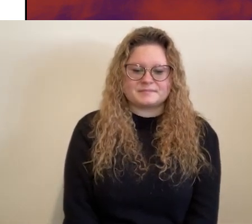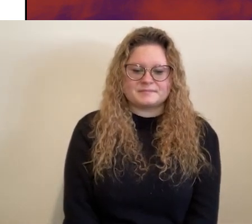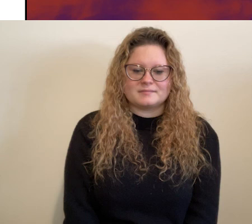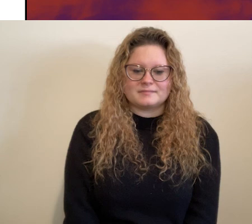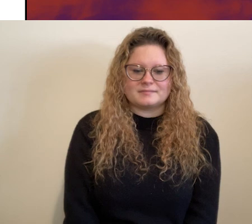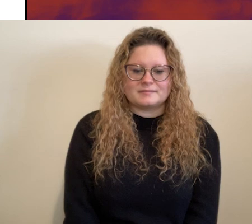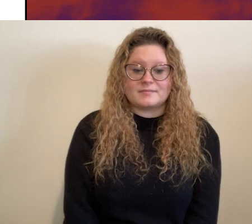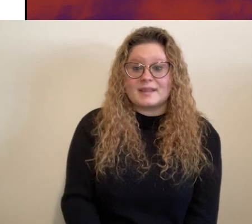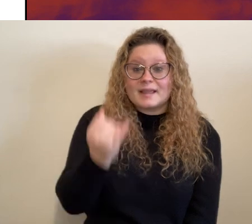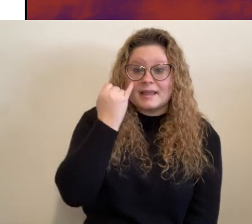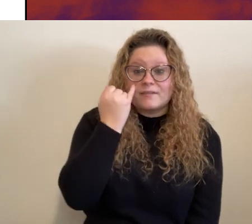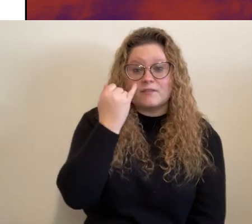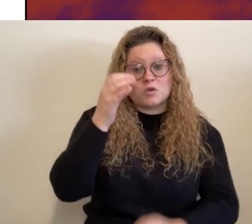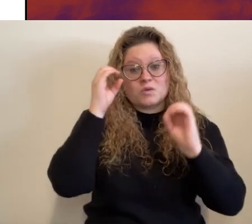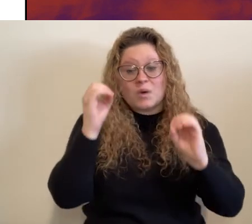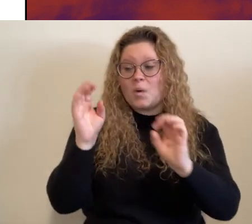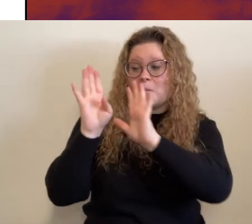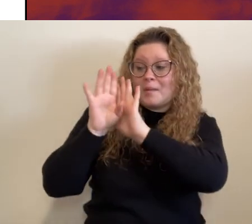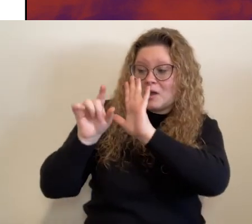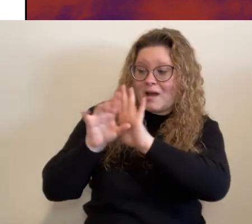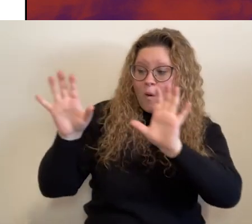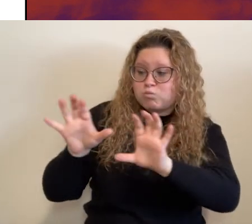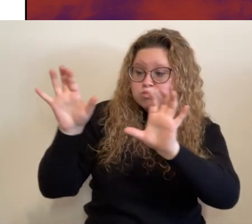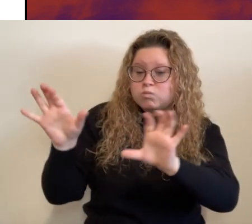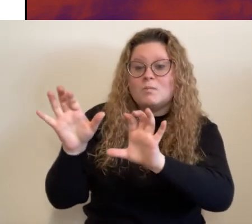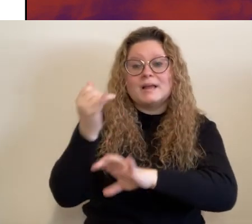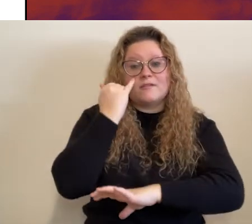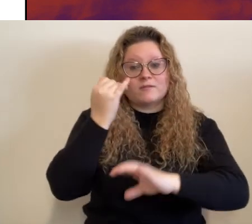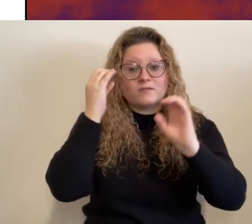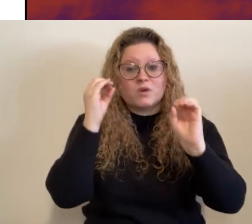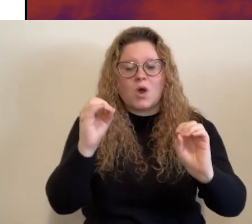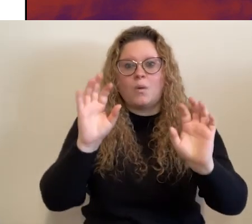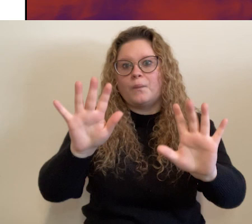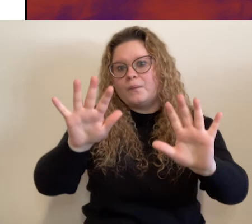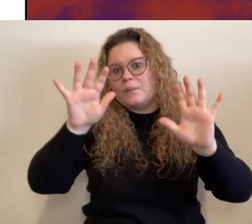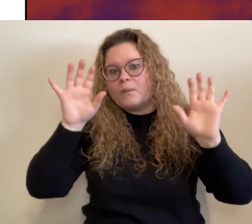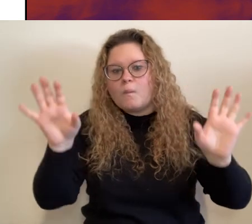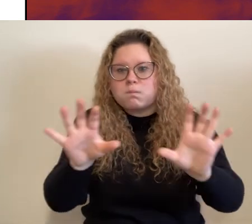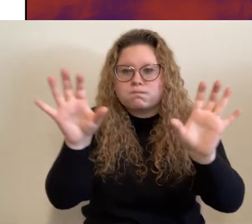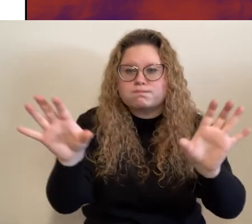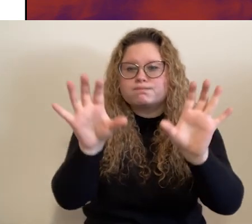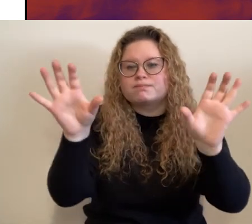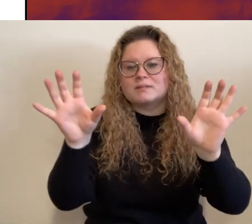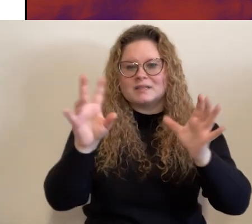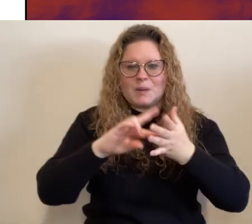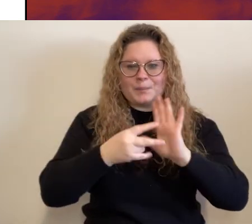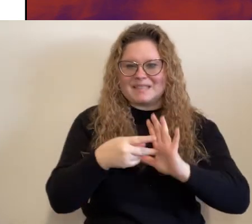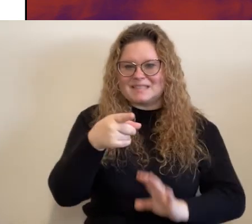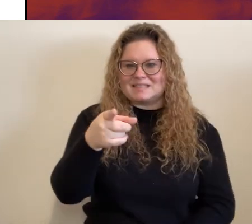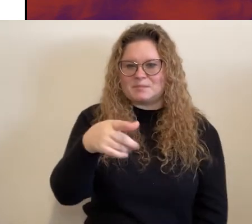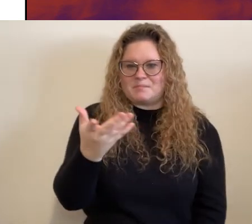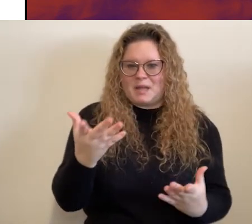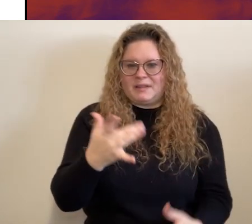a background, or if we didn't have the vision glowing, it wouldn't be doing the same thing.